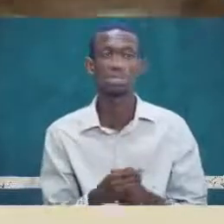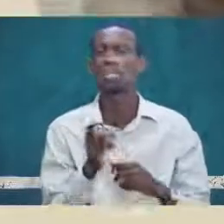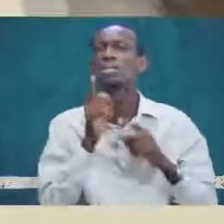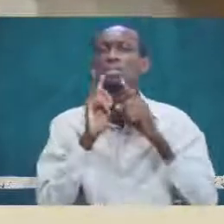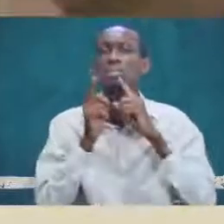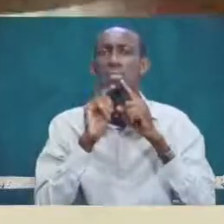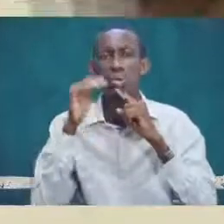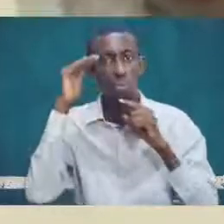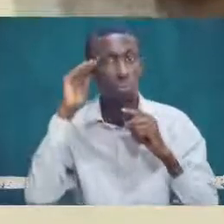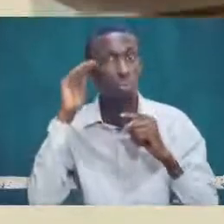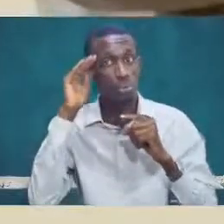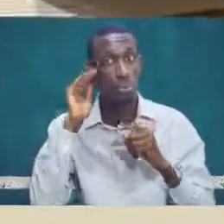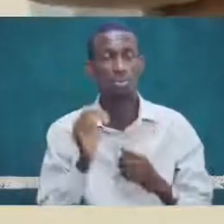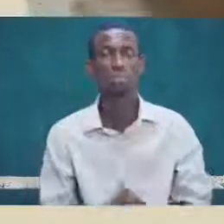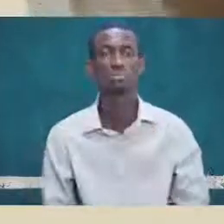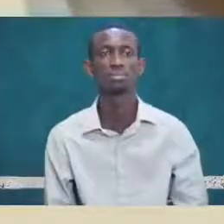in it.